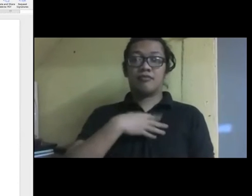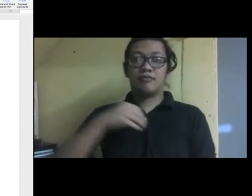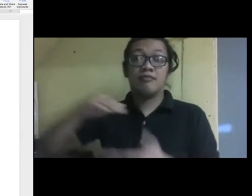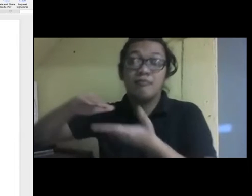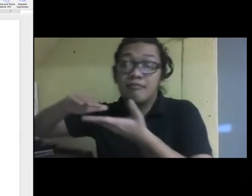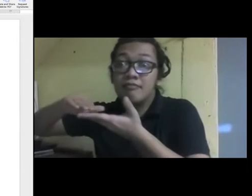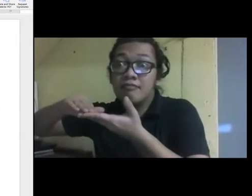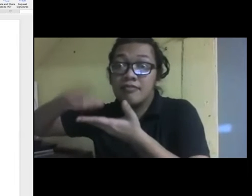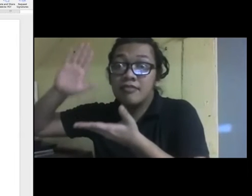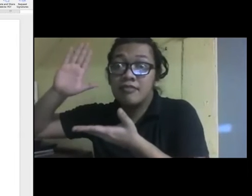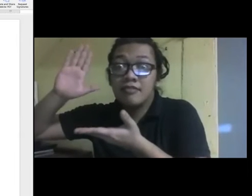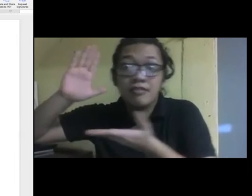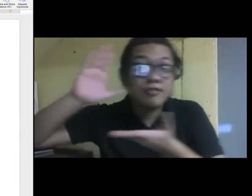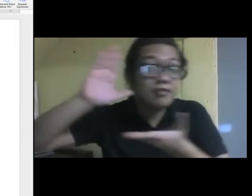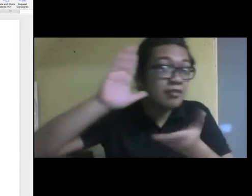Whiteout